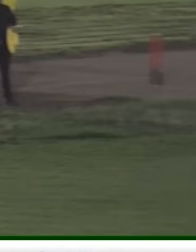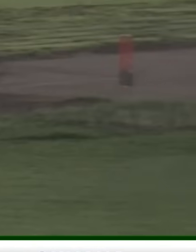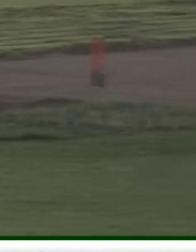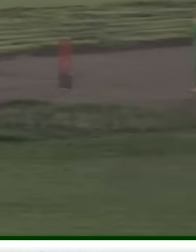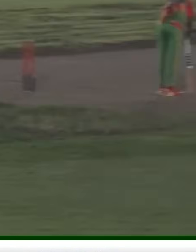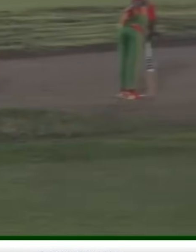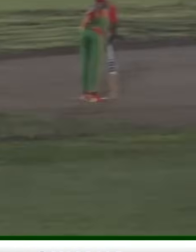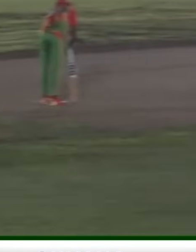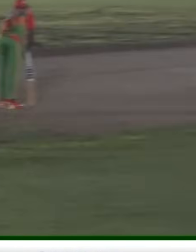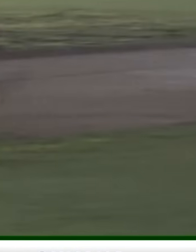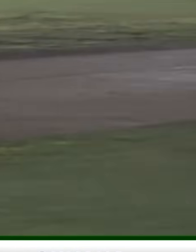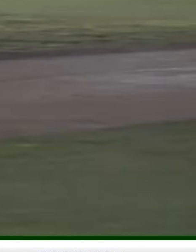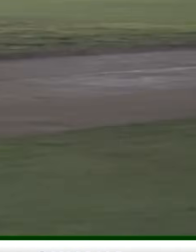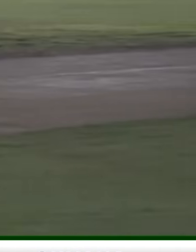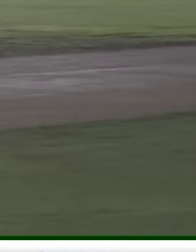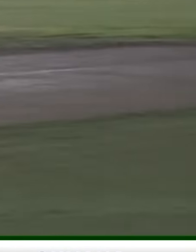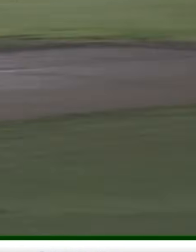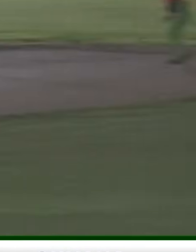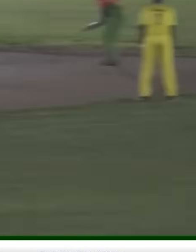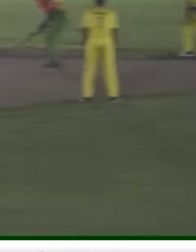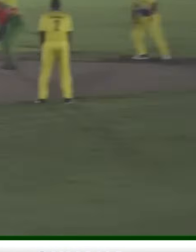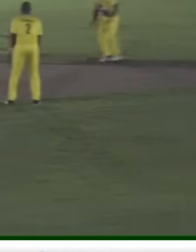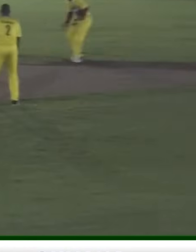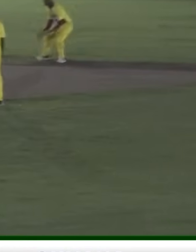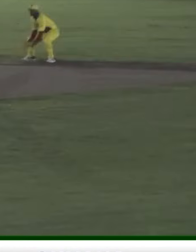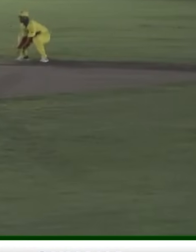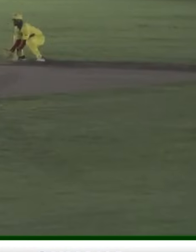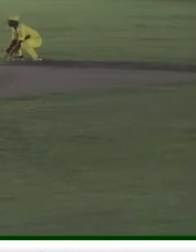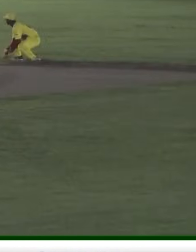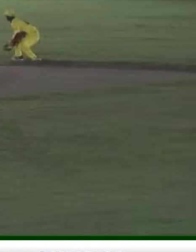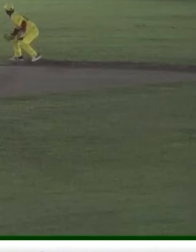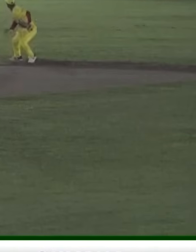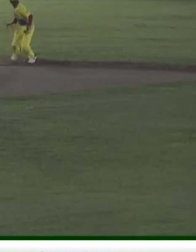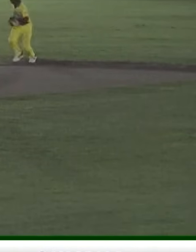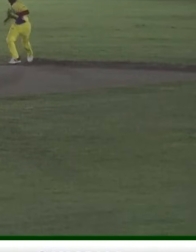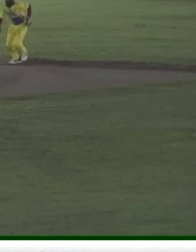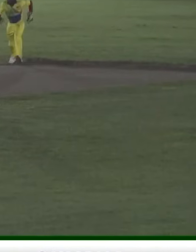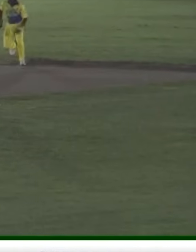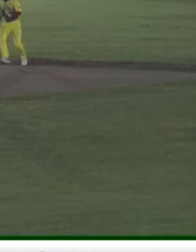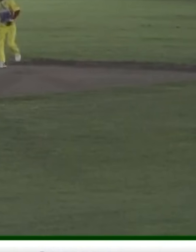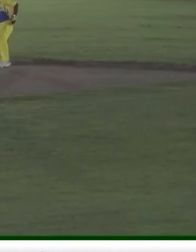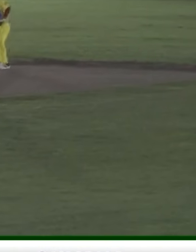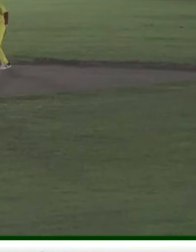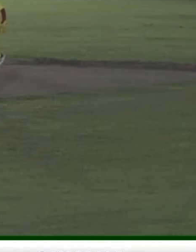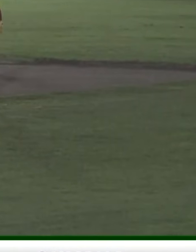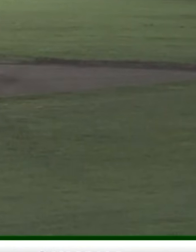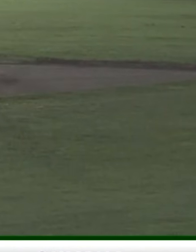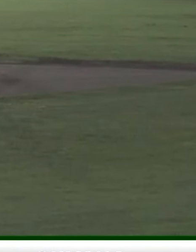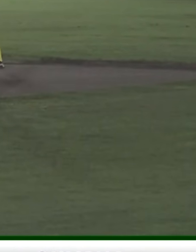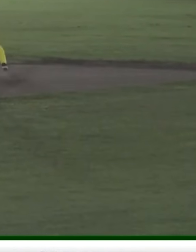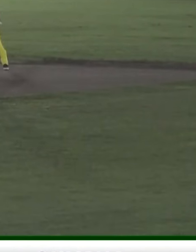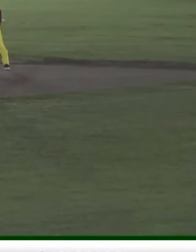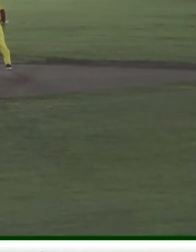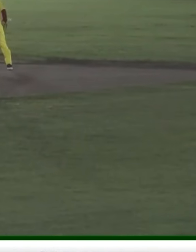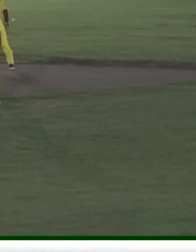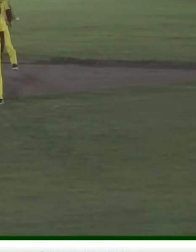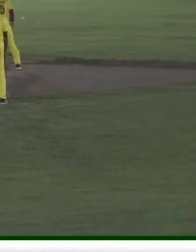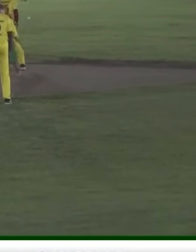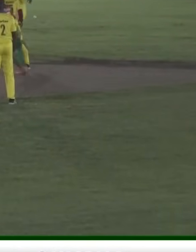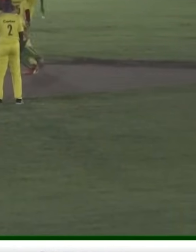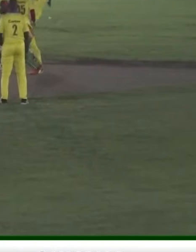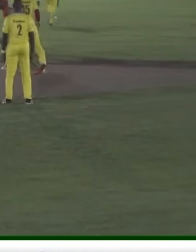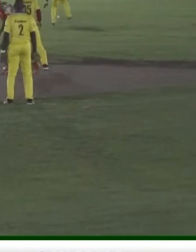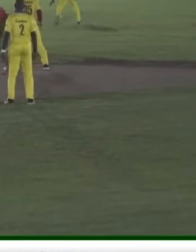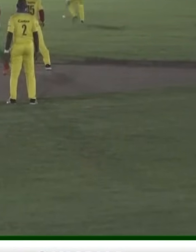Barbados Blind Cricket Association restricted Guyana Blind Cricket Association to 162 for 6. Anthony Robinson top scored